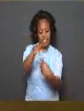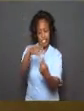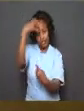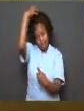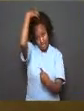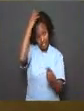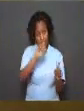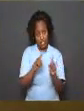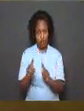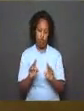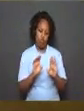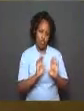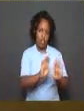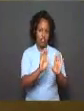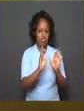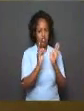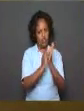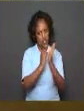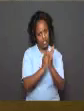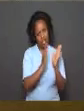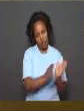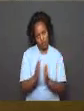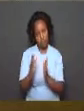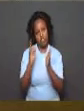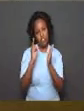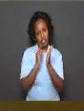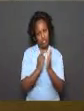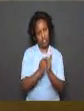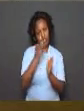states have their own legislative,